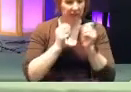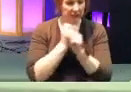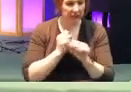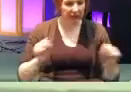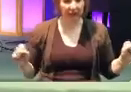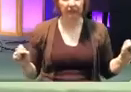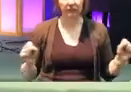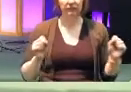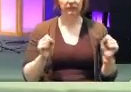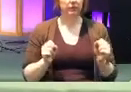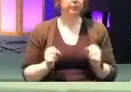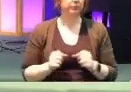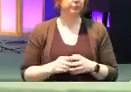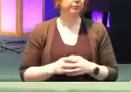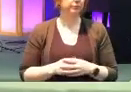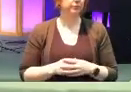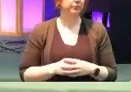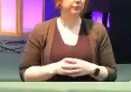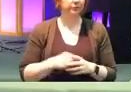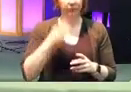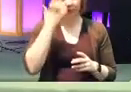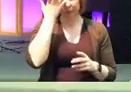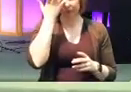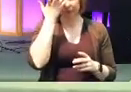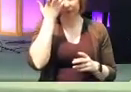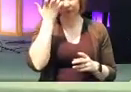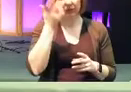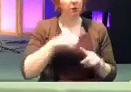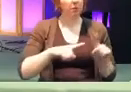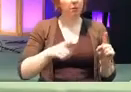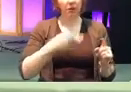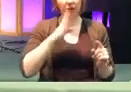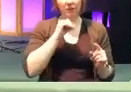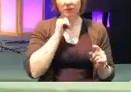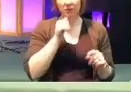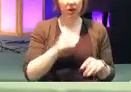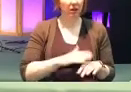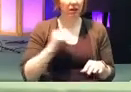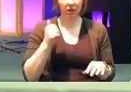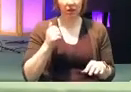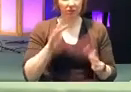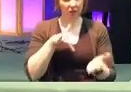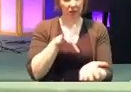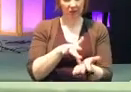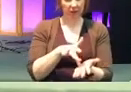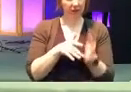where it's safe. But God has not called us to the middle of the road.